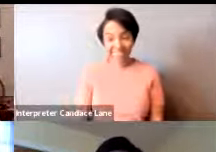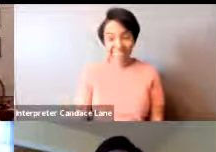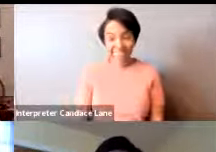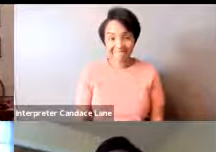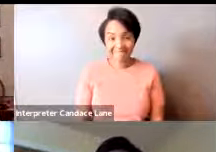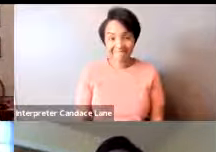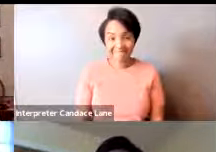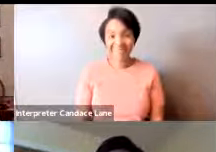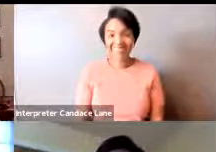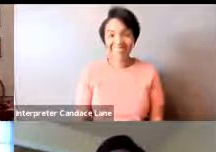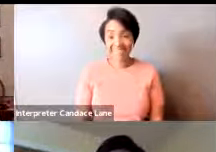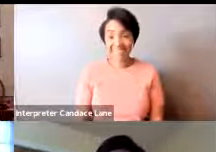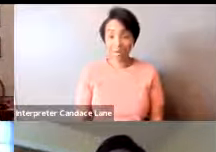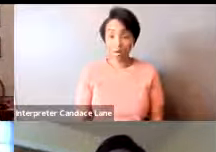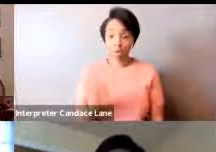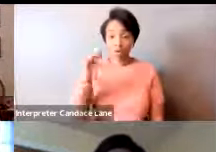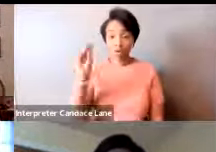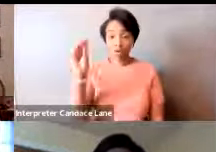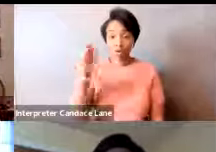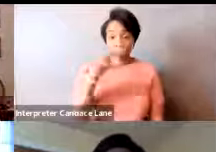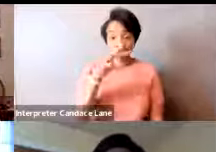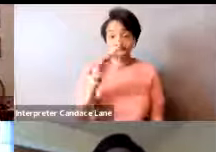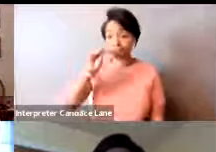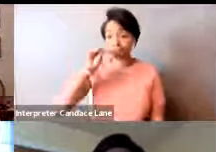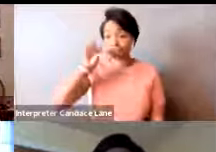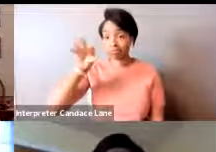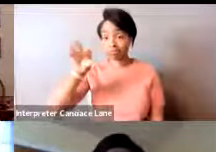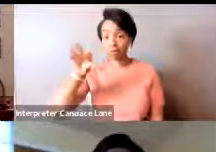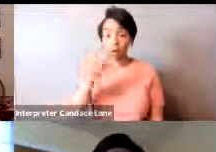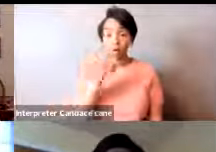We will be spotlighting, however,